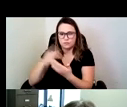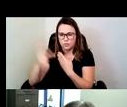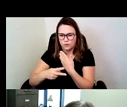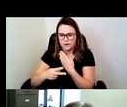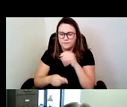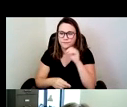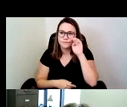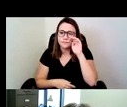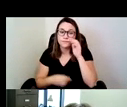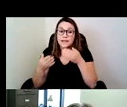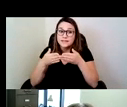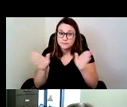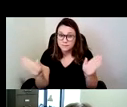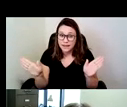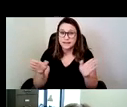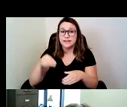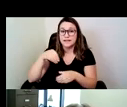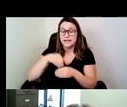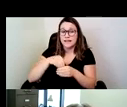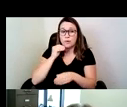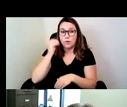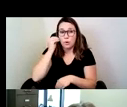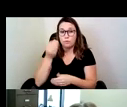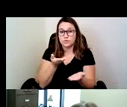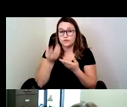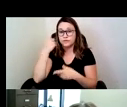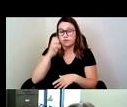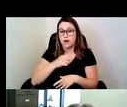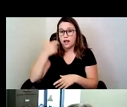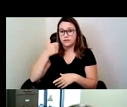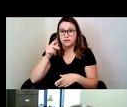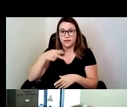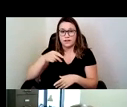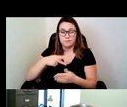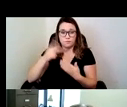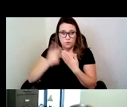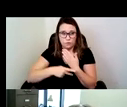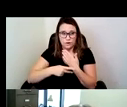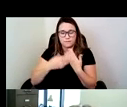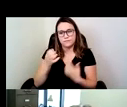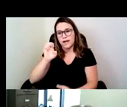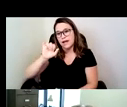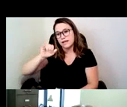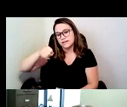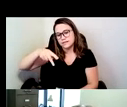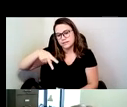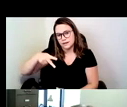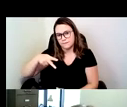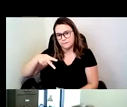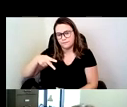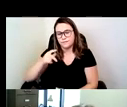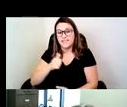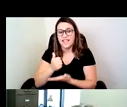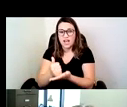Expanded In-Home Services for the Elderly Program, or EISEP. EISEP helps older adults and